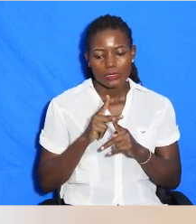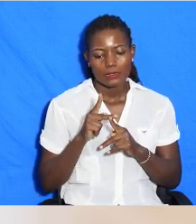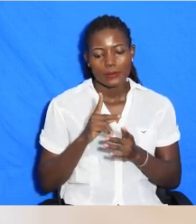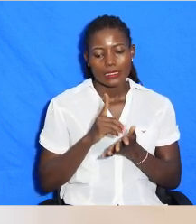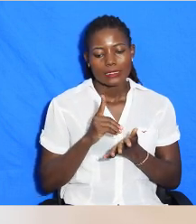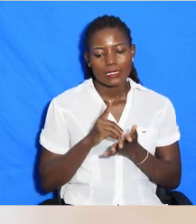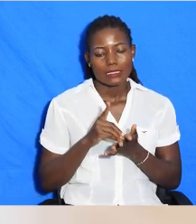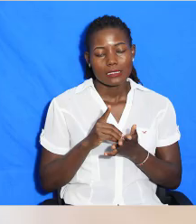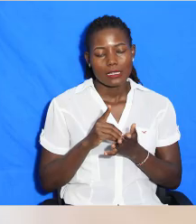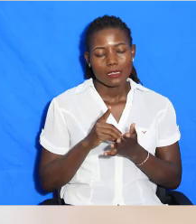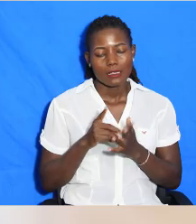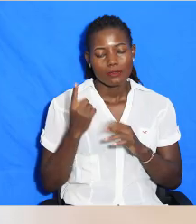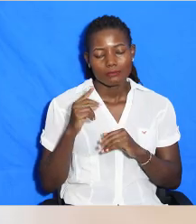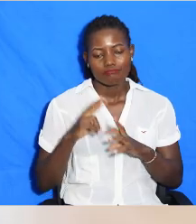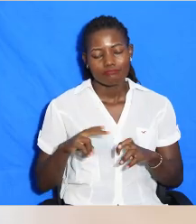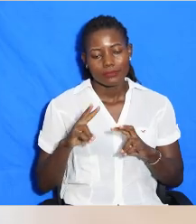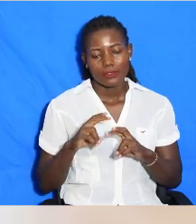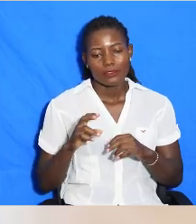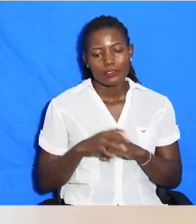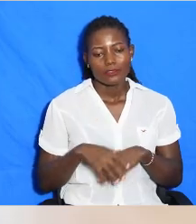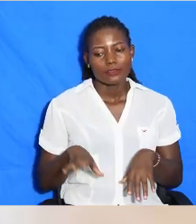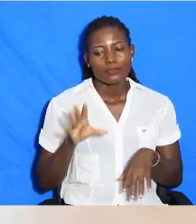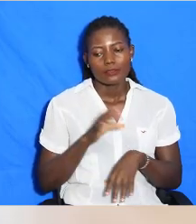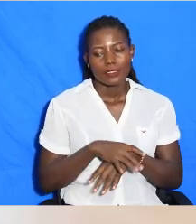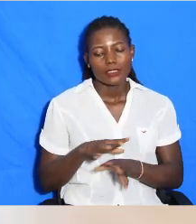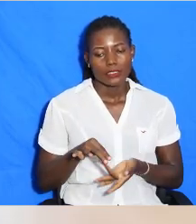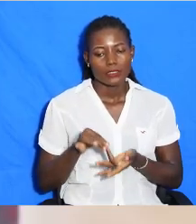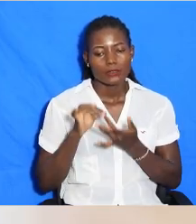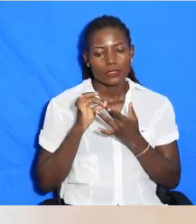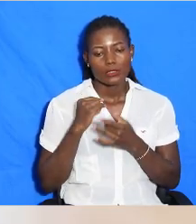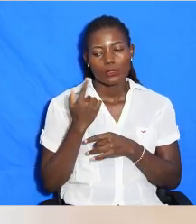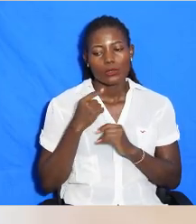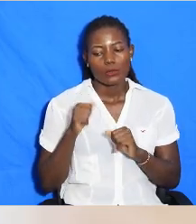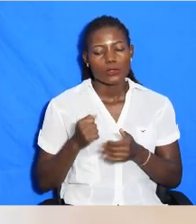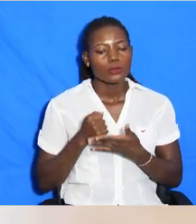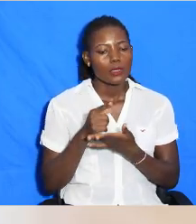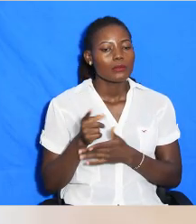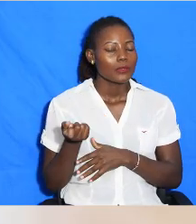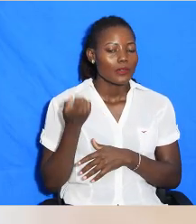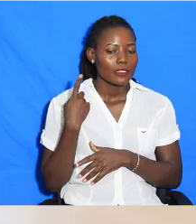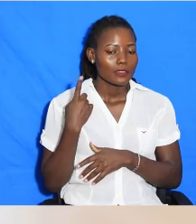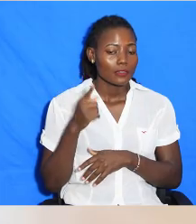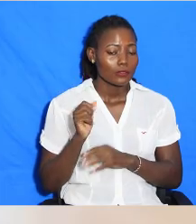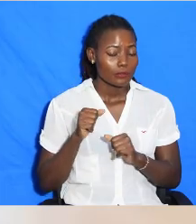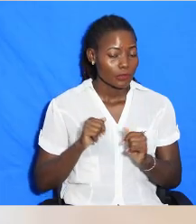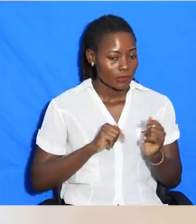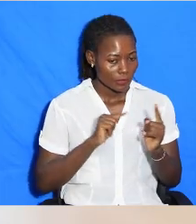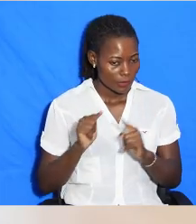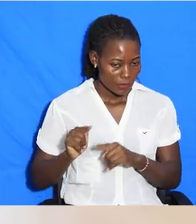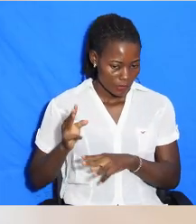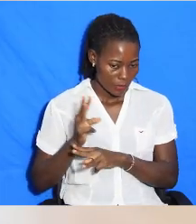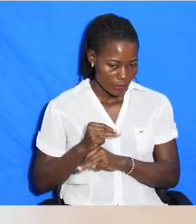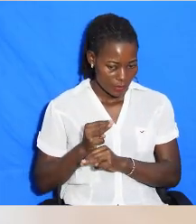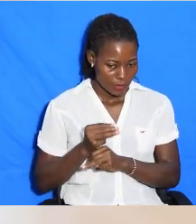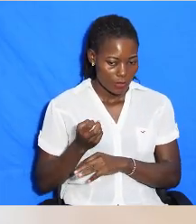analysis, drawing graphs, yeah, getting specialists who can help you understand. You can go to a mathematician